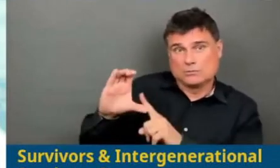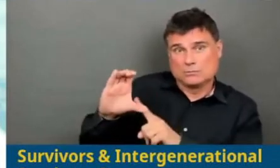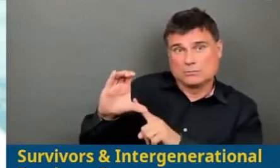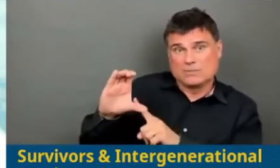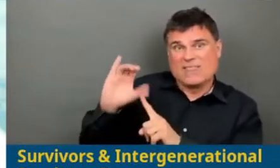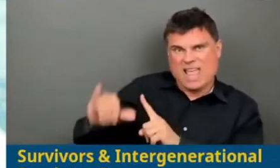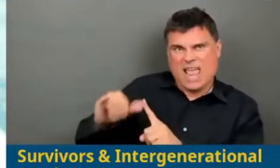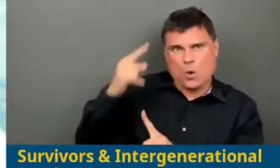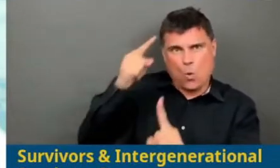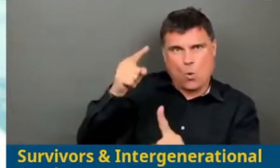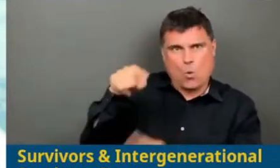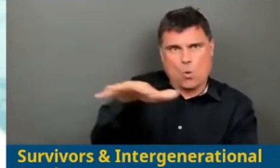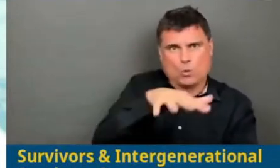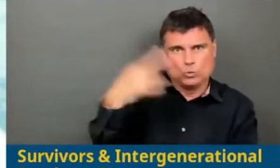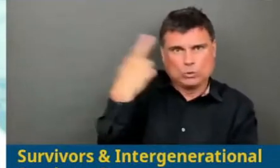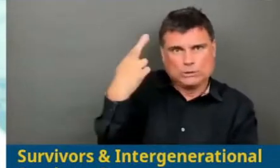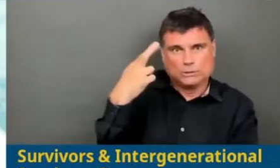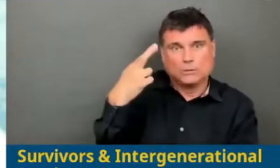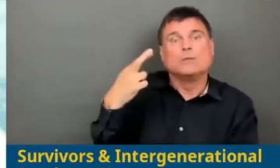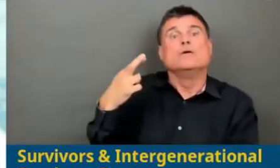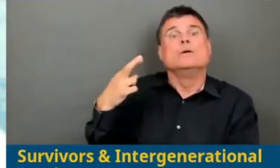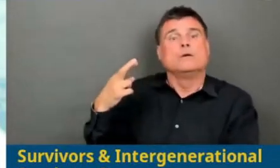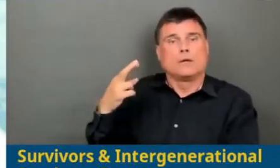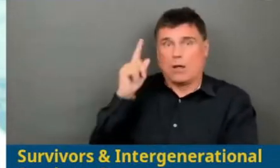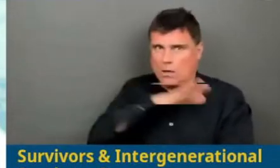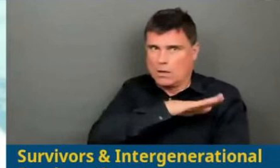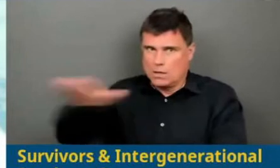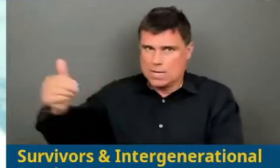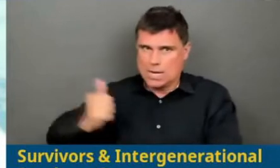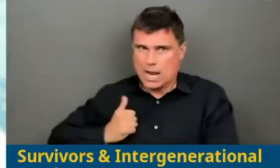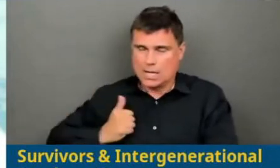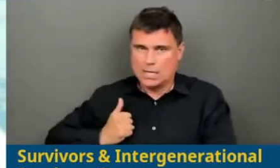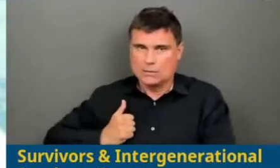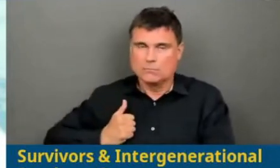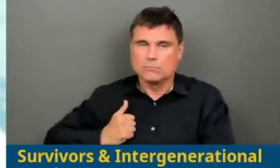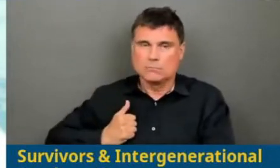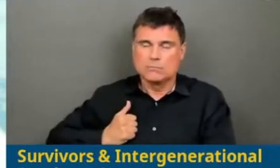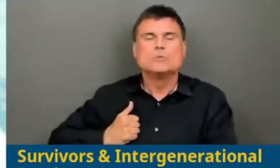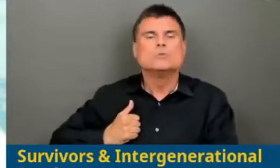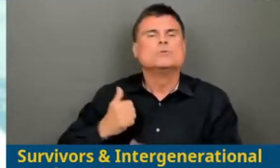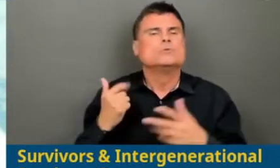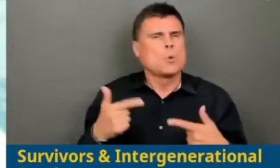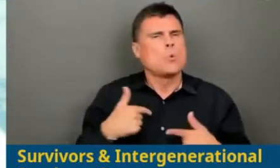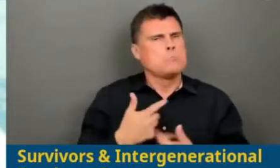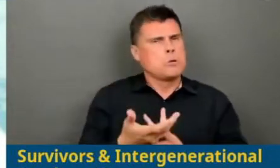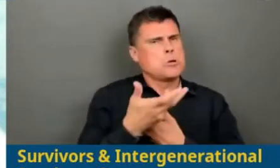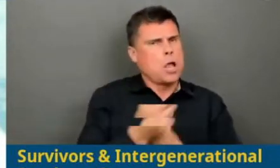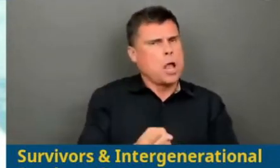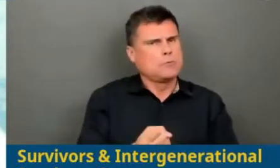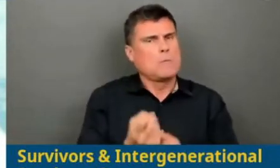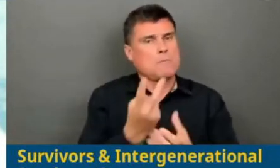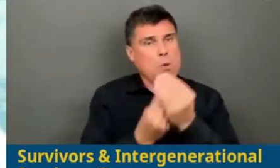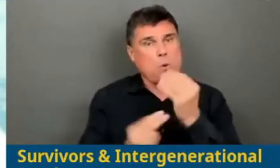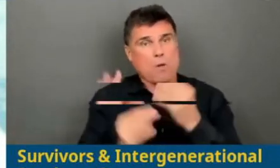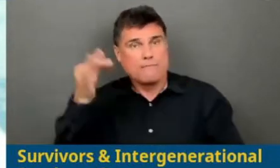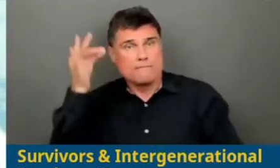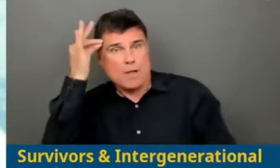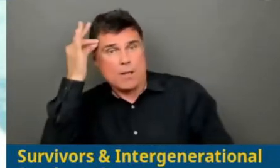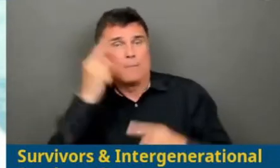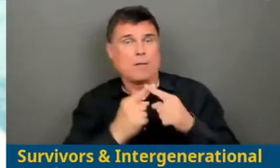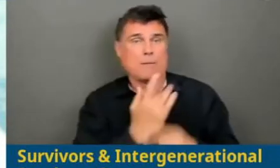long across the country, as we well understand. So I'm confident that with the two governments in dialogue with each other, we will do what is